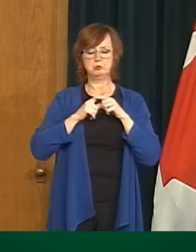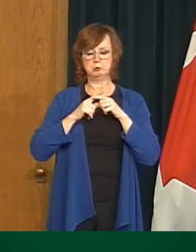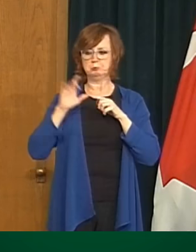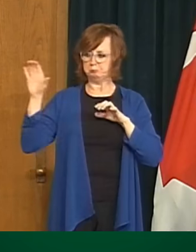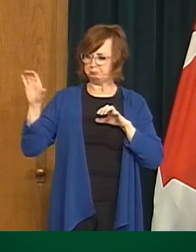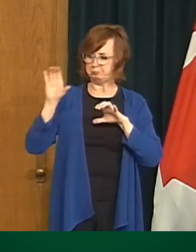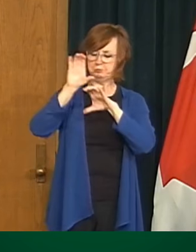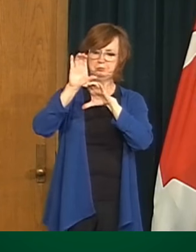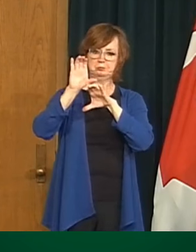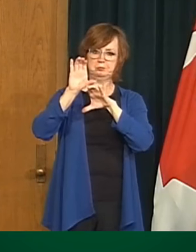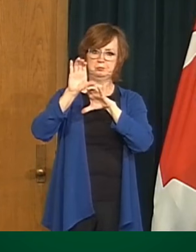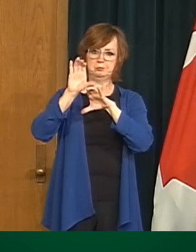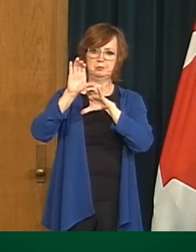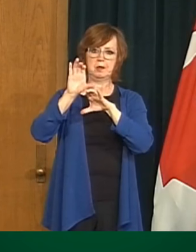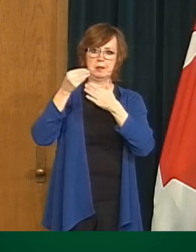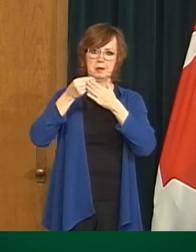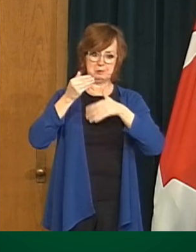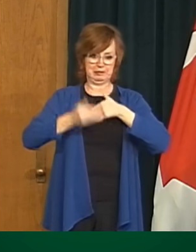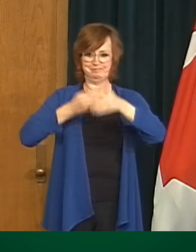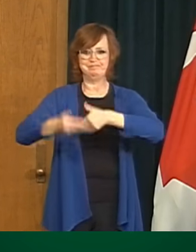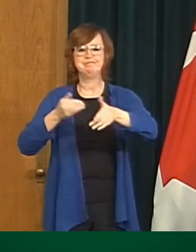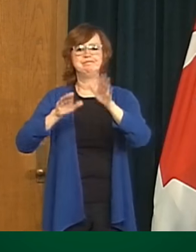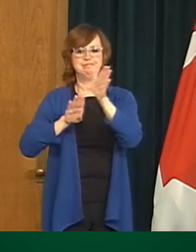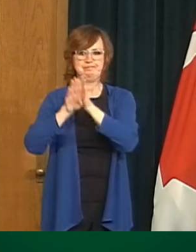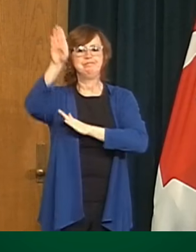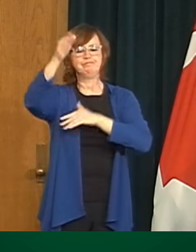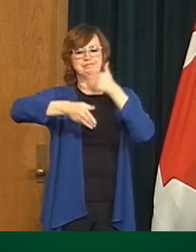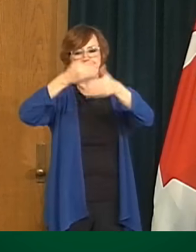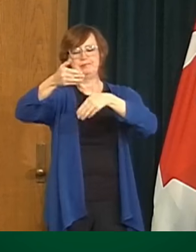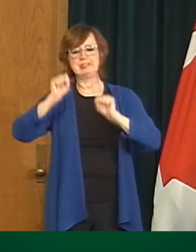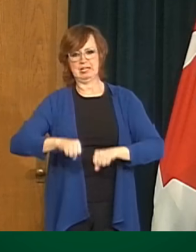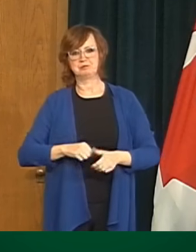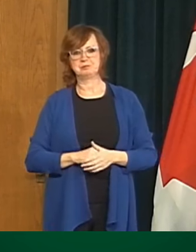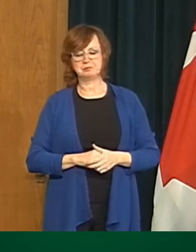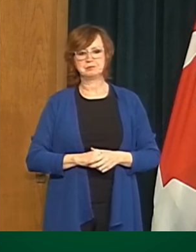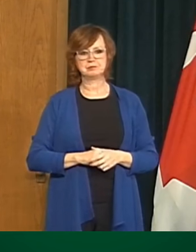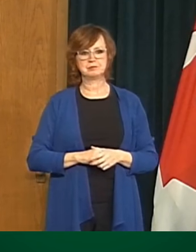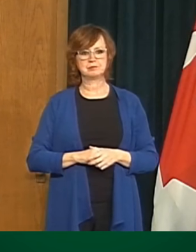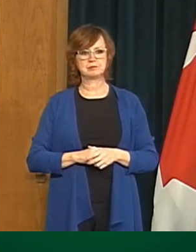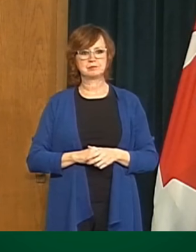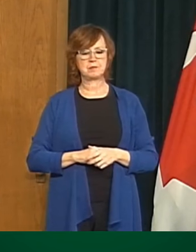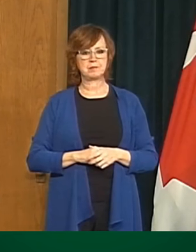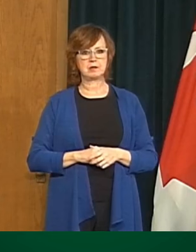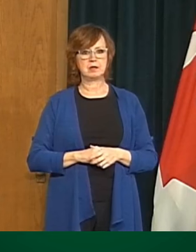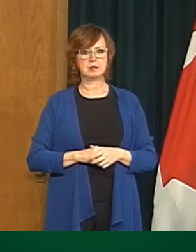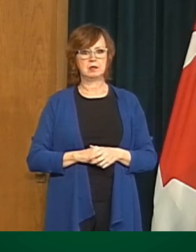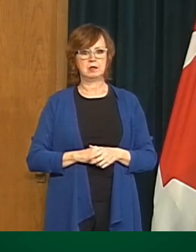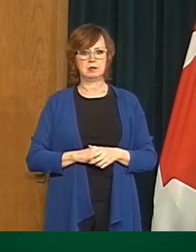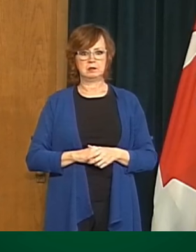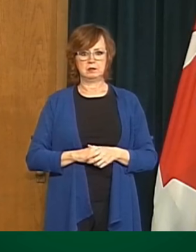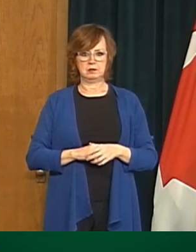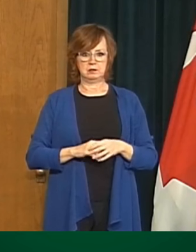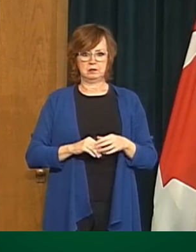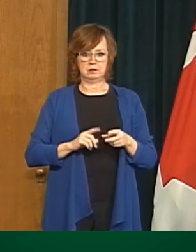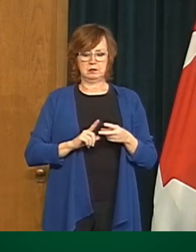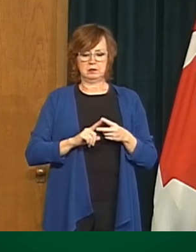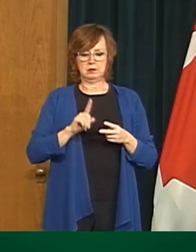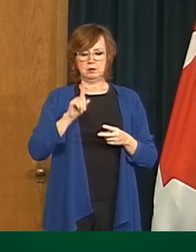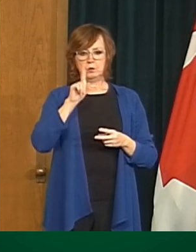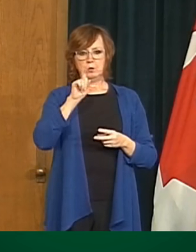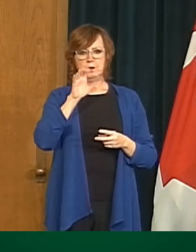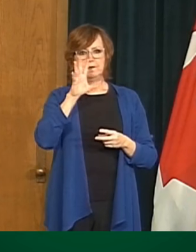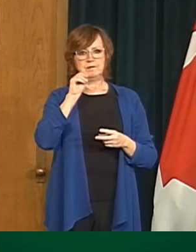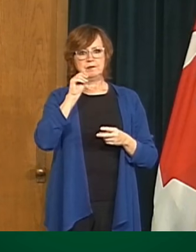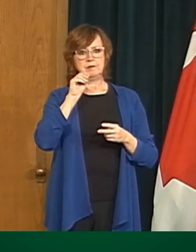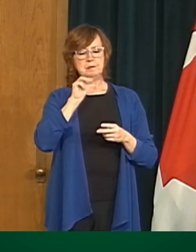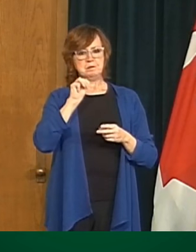injection. We are also part of this injection is to provide $75 million a year, $150 million in total in our MEEP